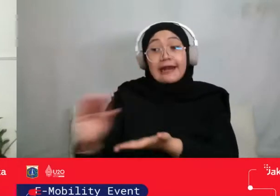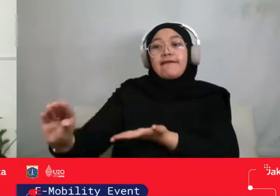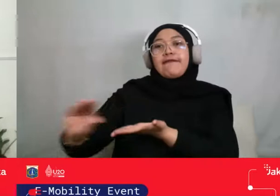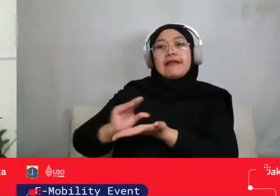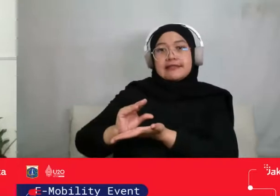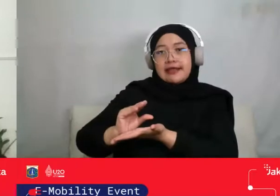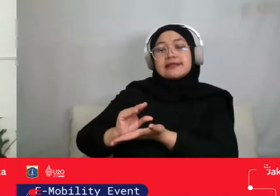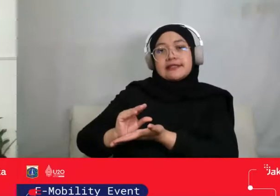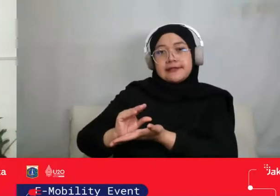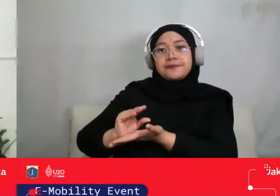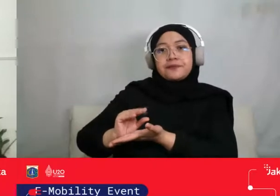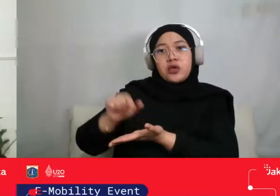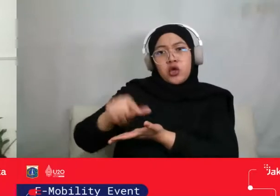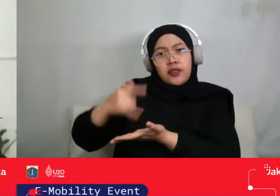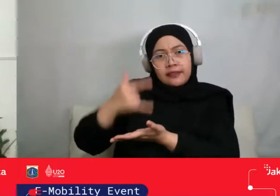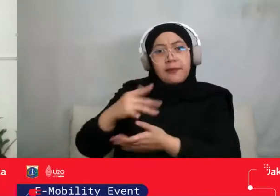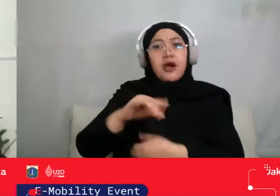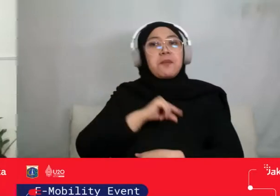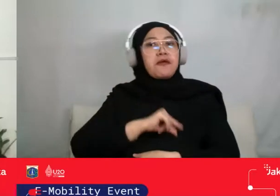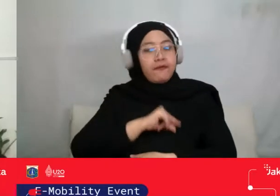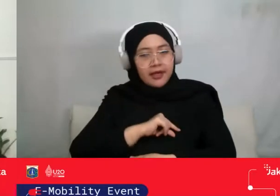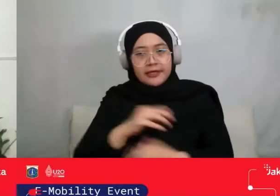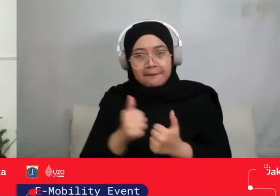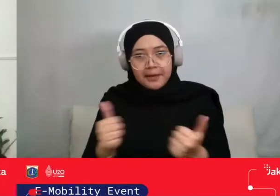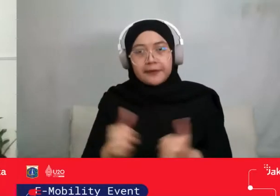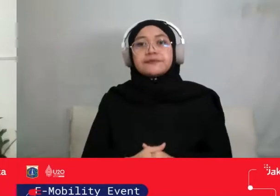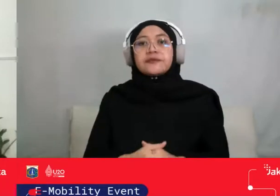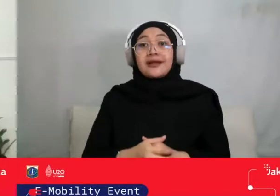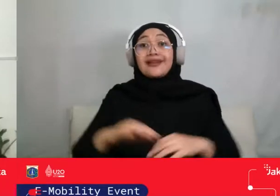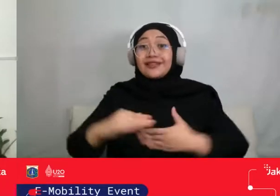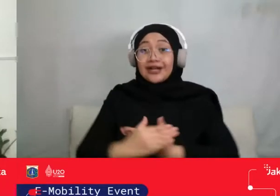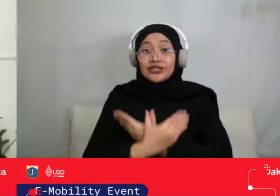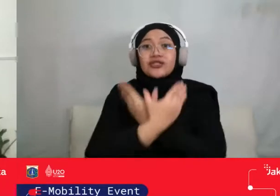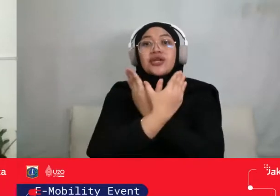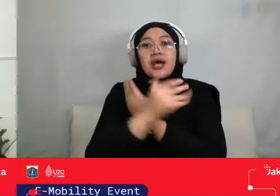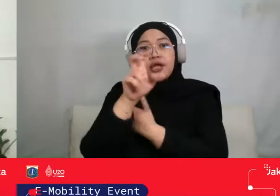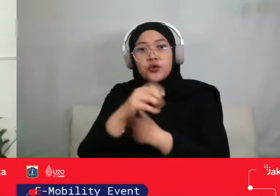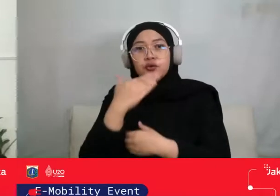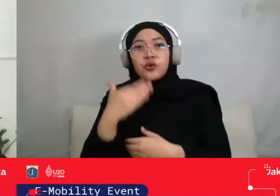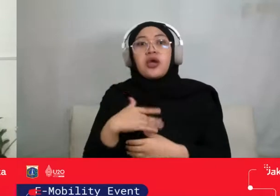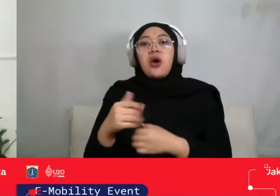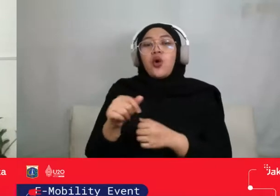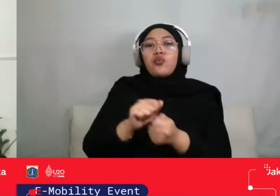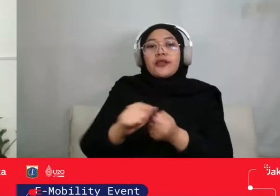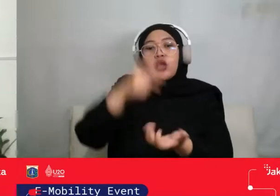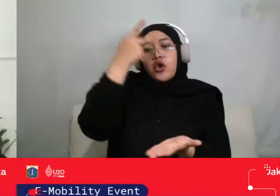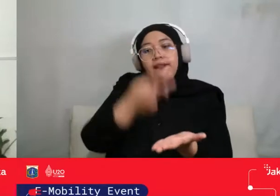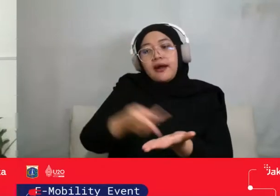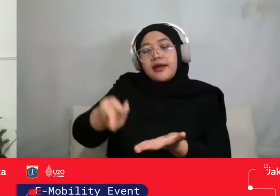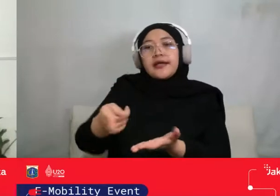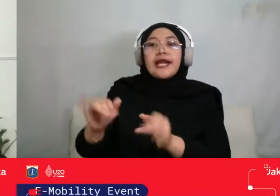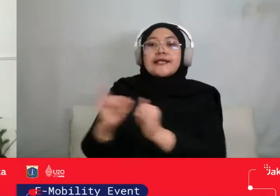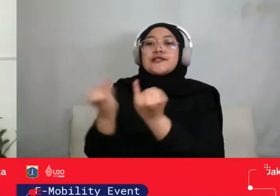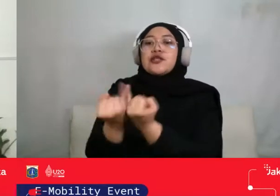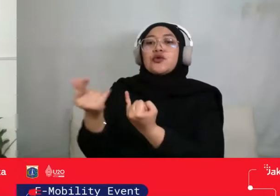So entities like TransJakarta will have to have a side agreement with them for utilization of their assets. Thank you. All right. Thank